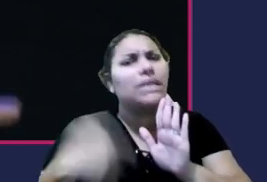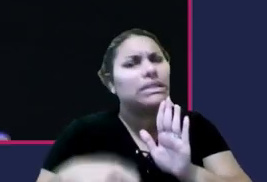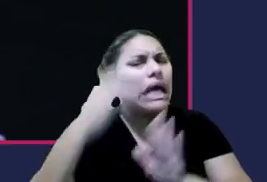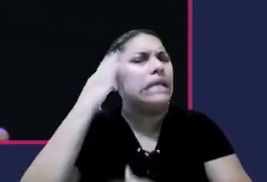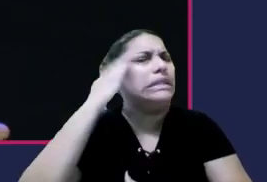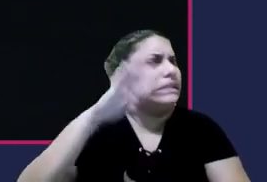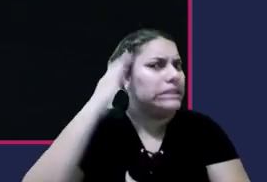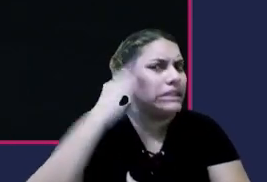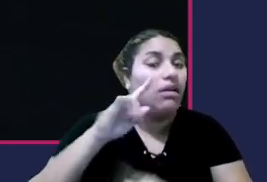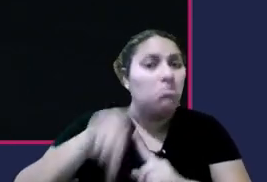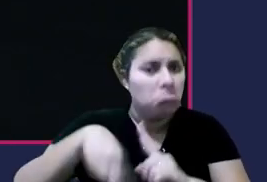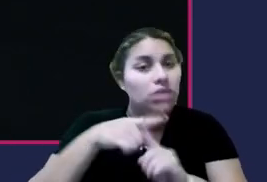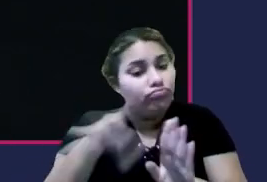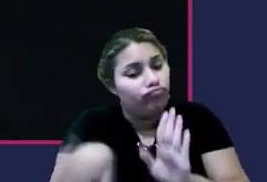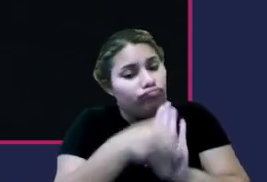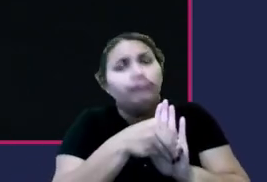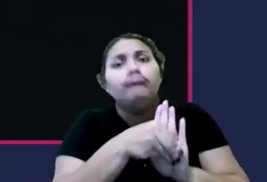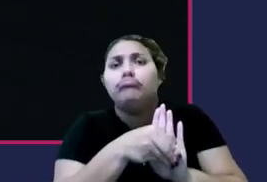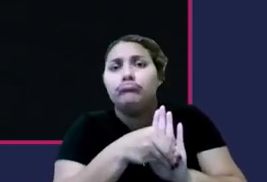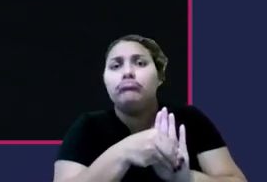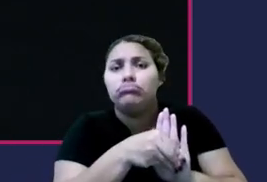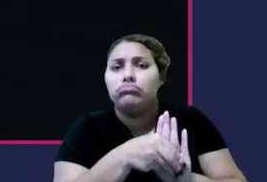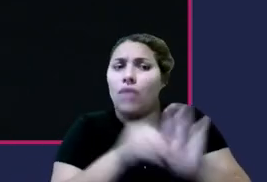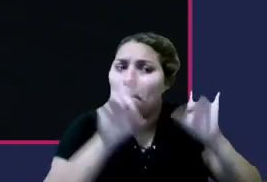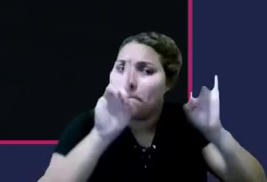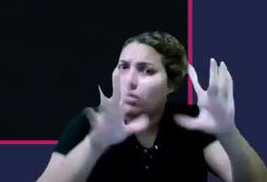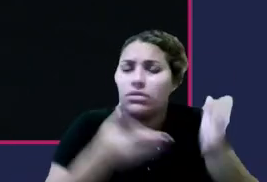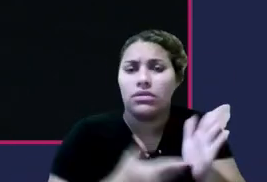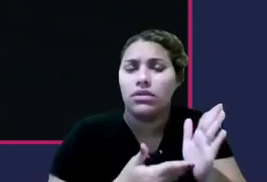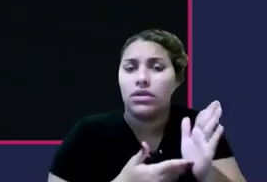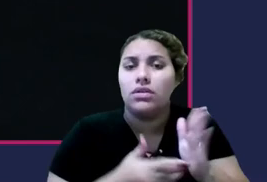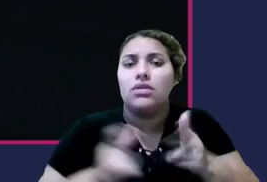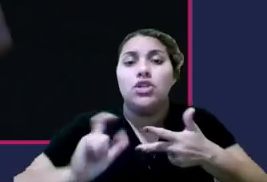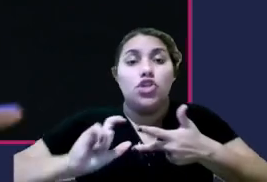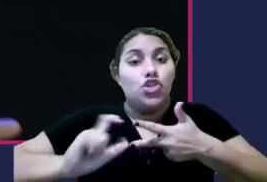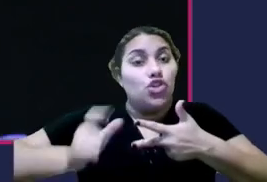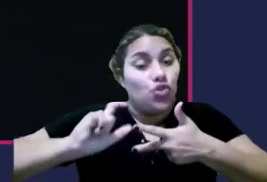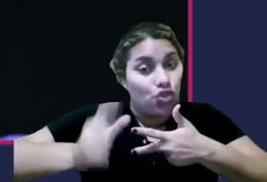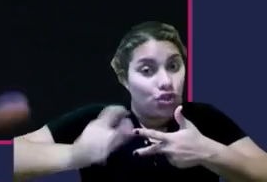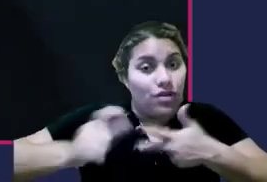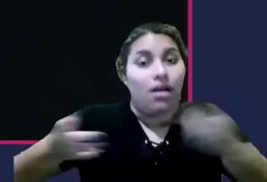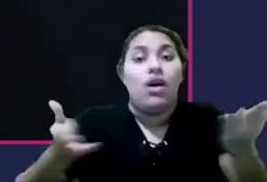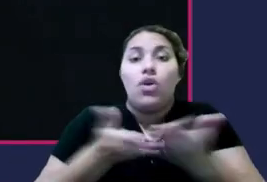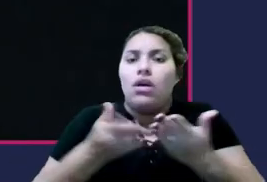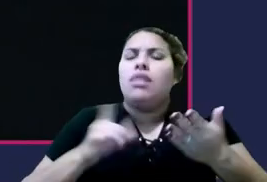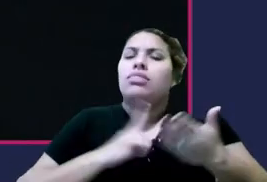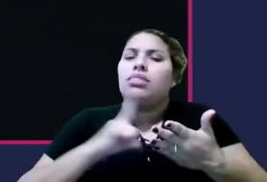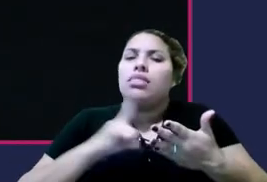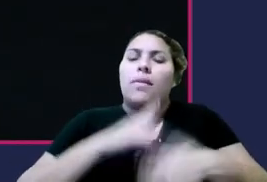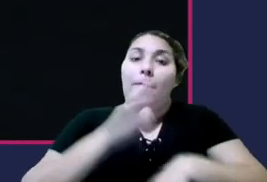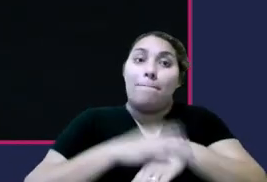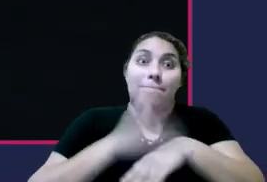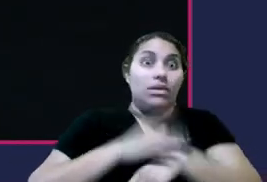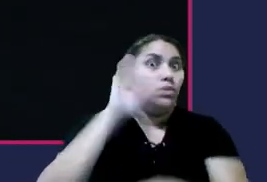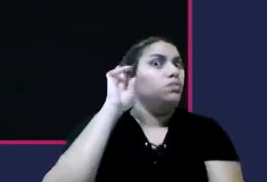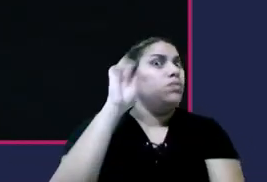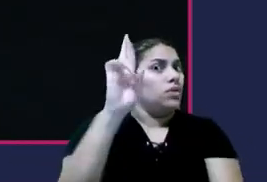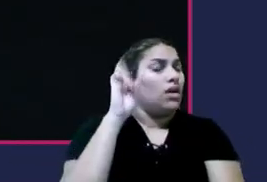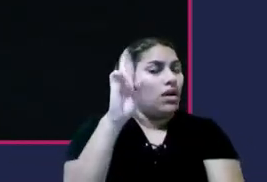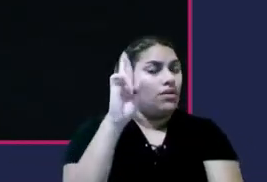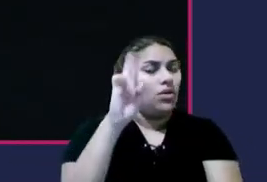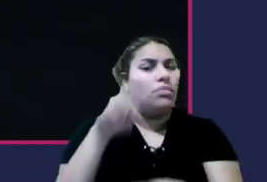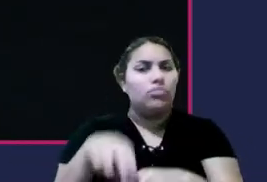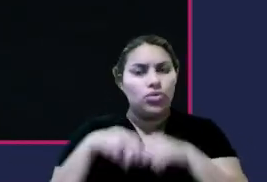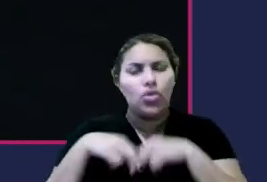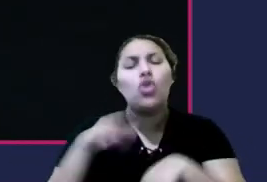law, we need to understand and implement. The executive now has this